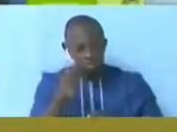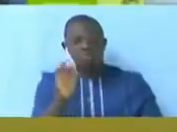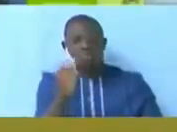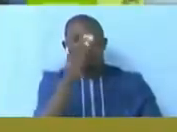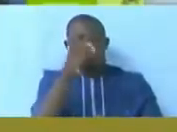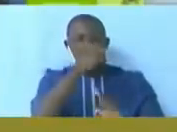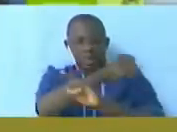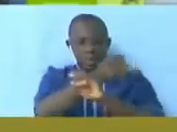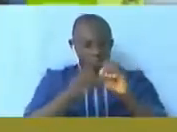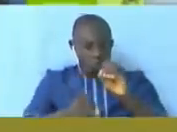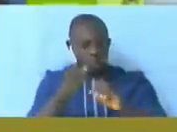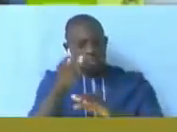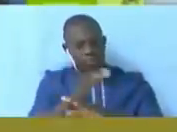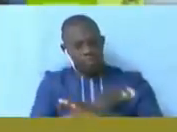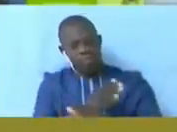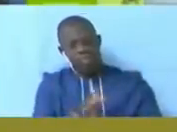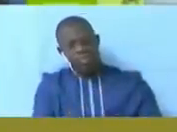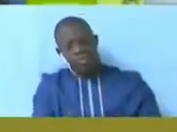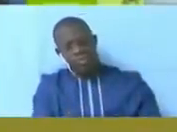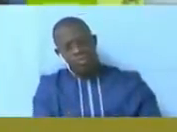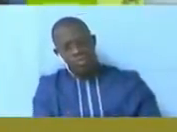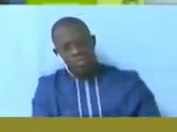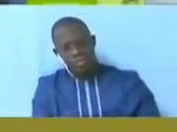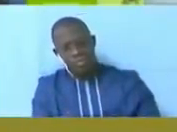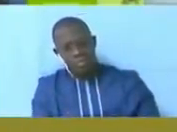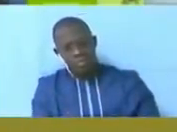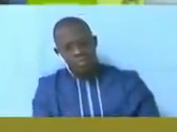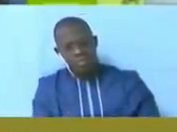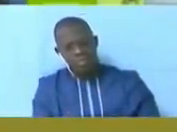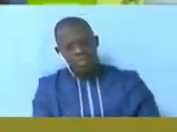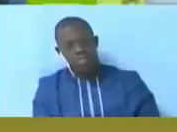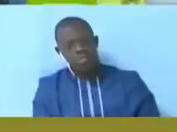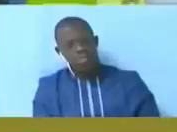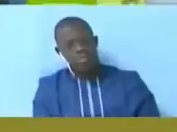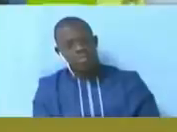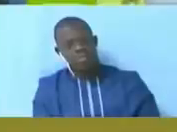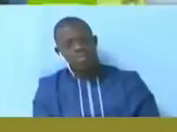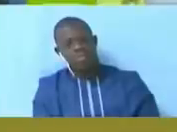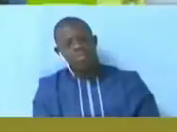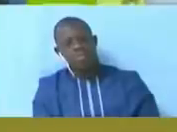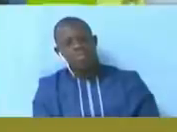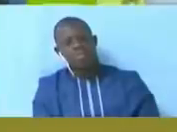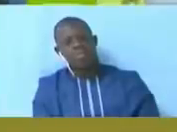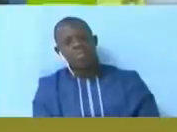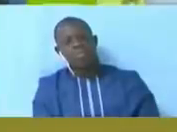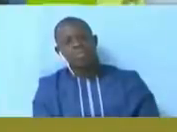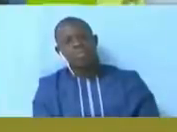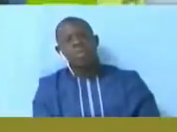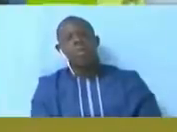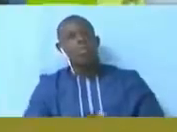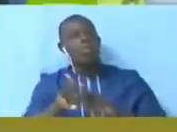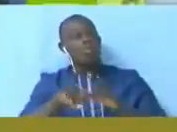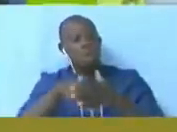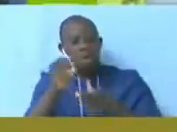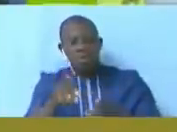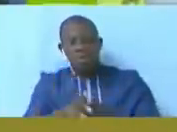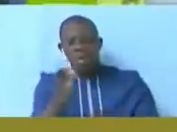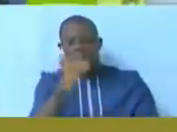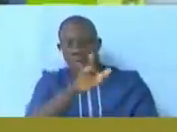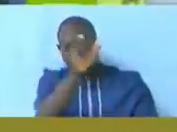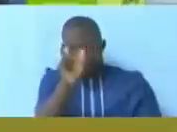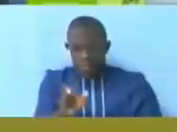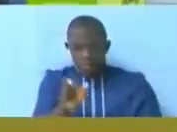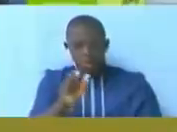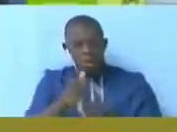doti je mensa kendi hanfo yetano Janjambure without any one of them or all of them being tortured.